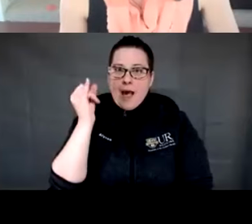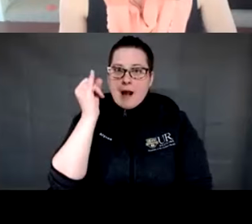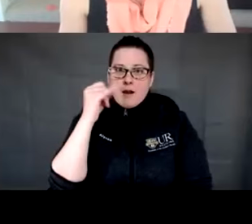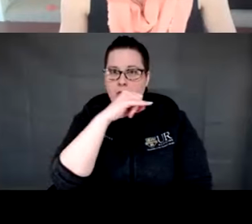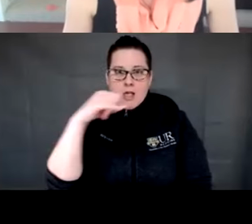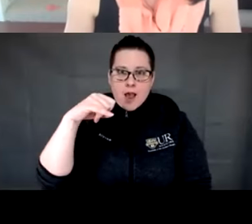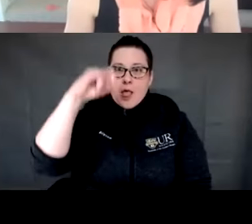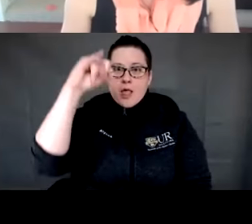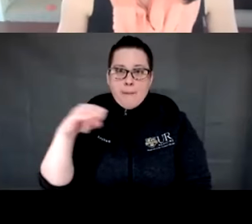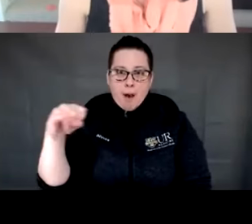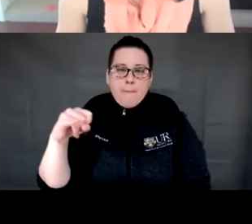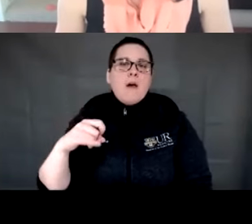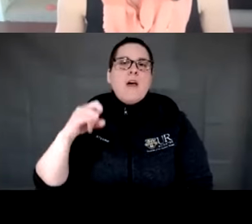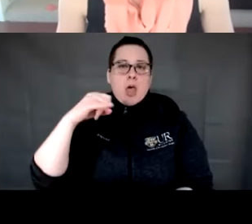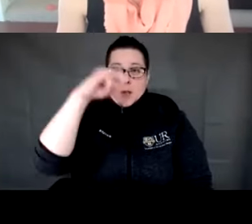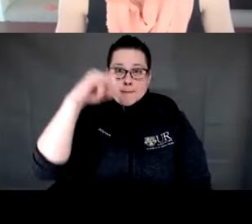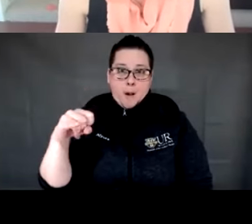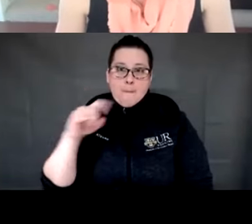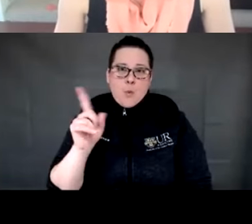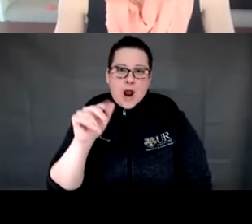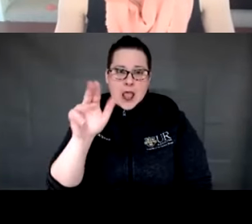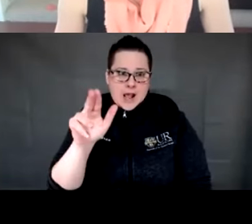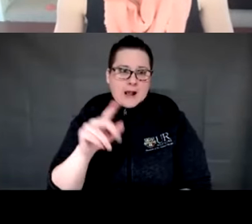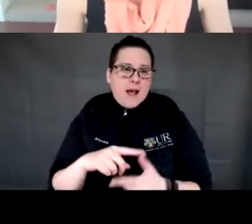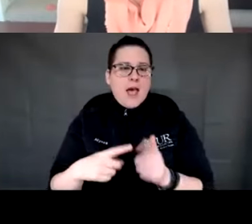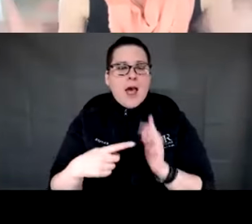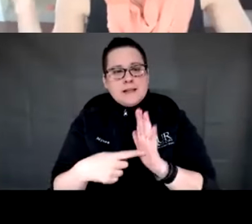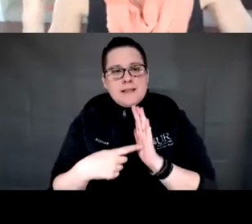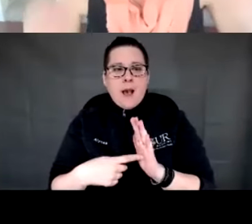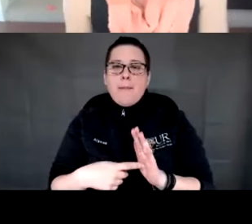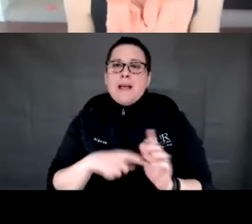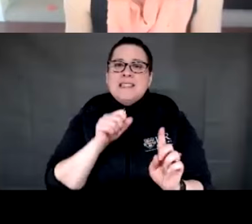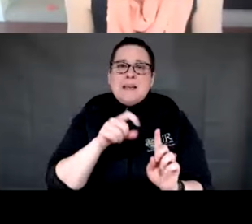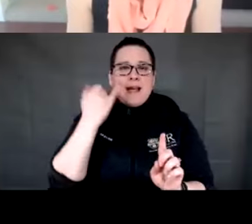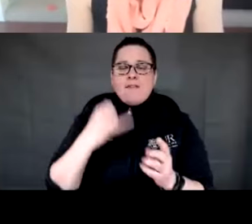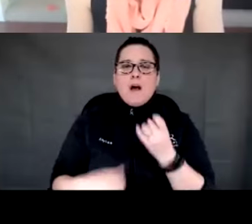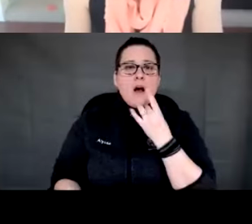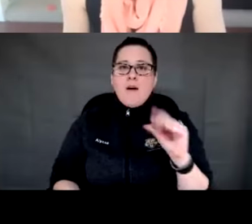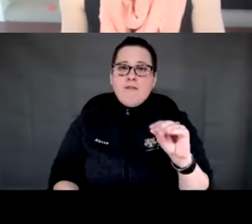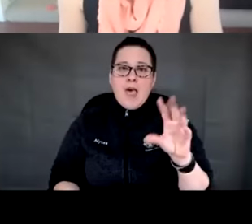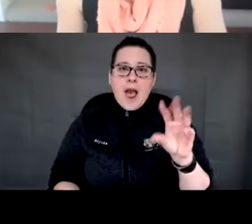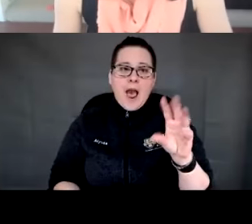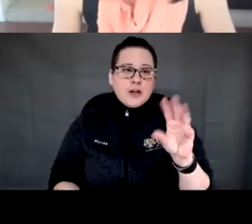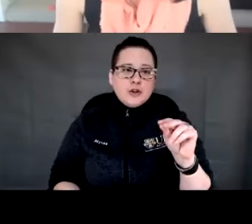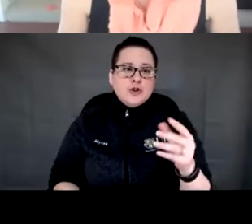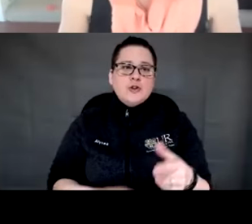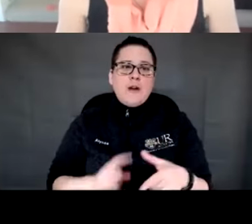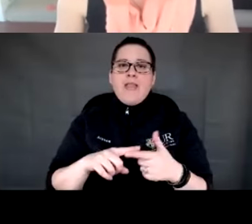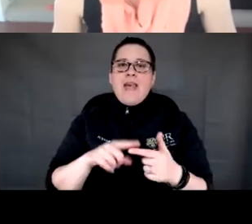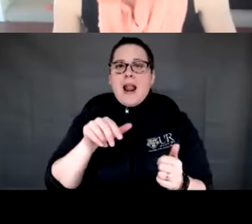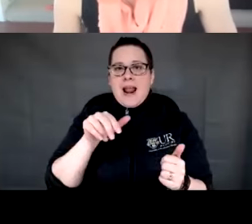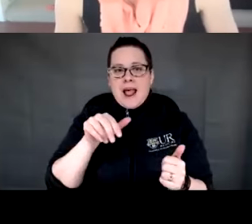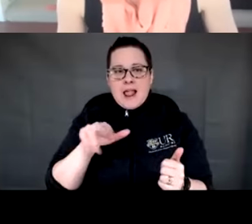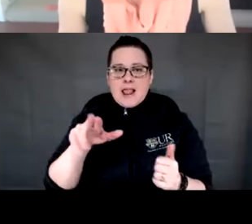in it that's meant to indicate the lick. And in this hypothetical example, there's a stimulus, say a flashing box, and the lick